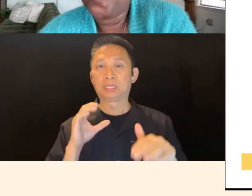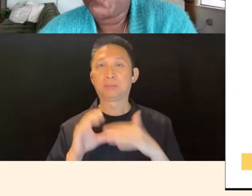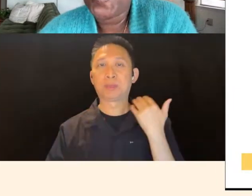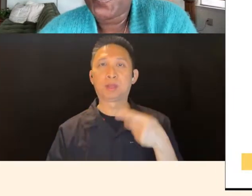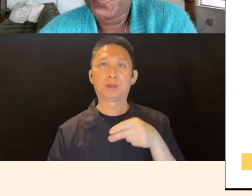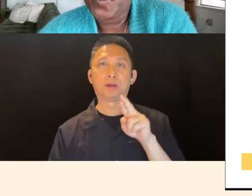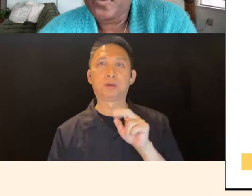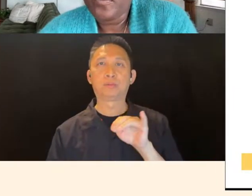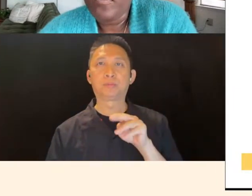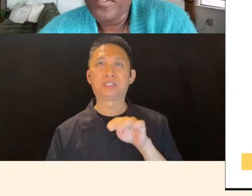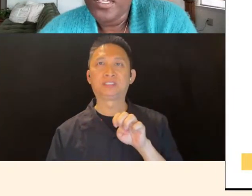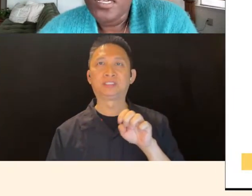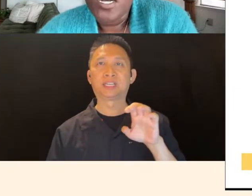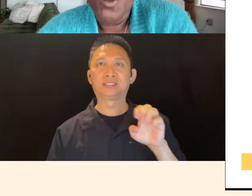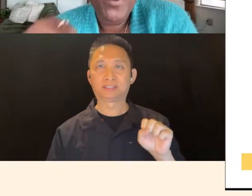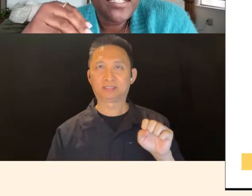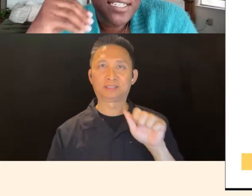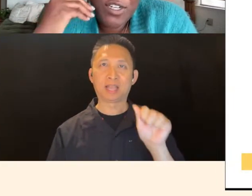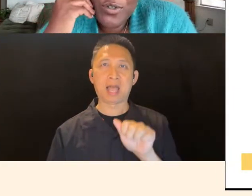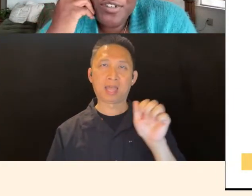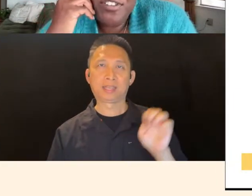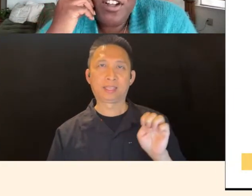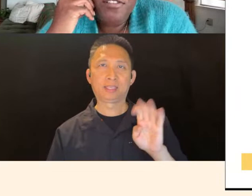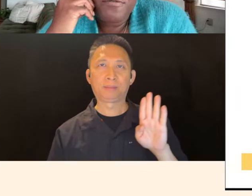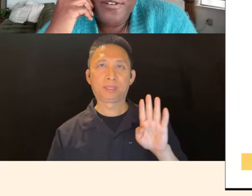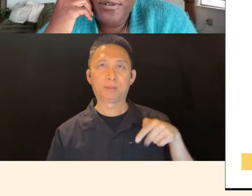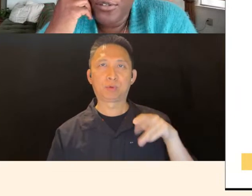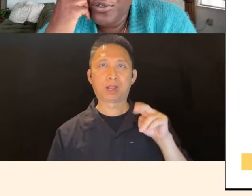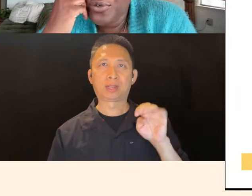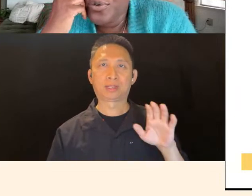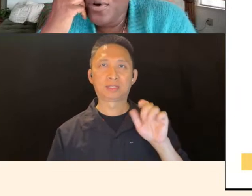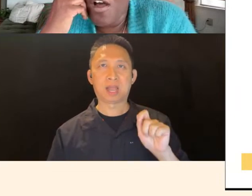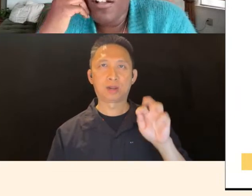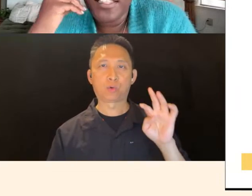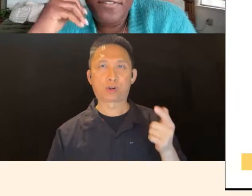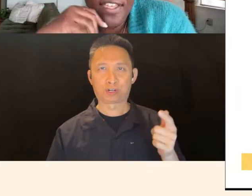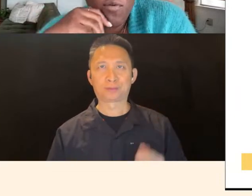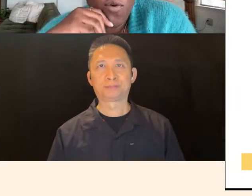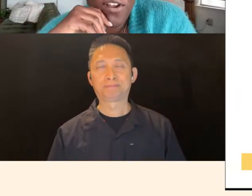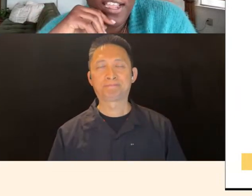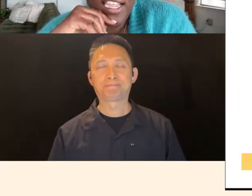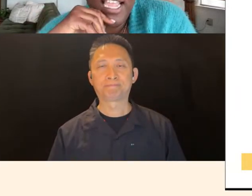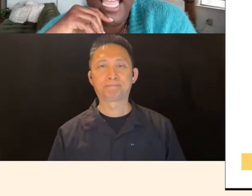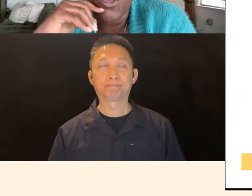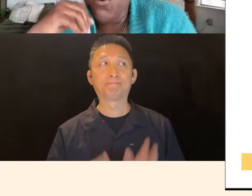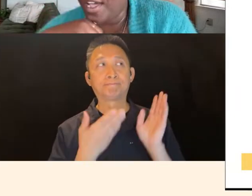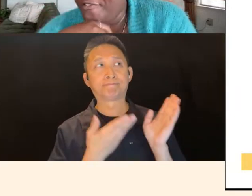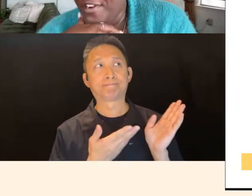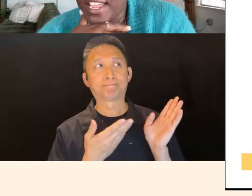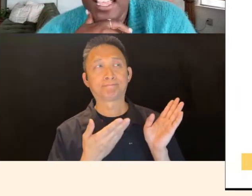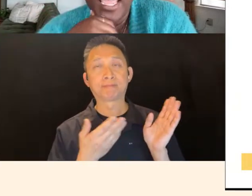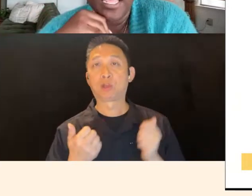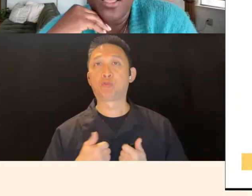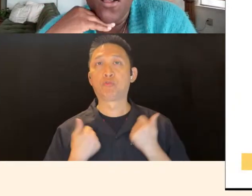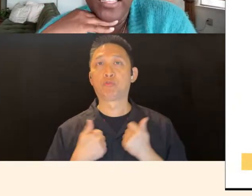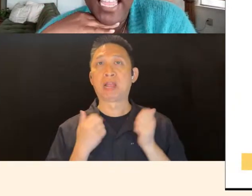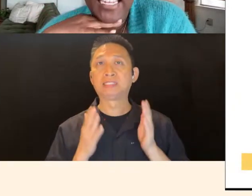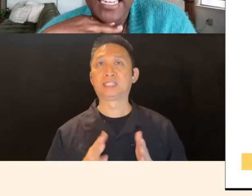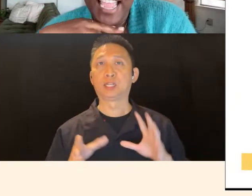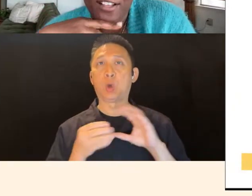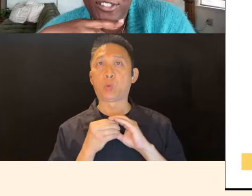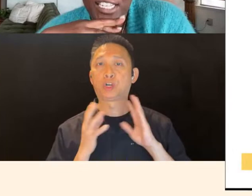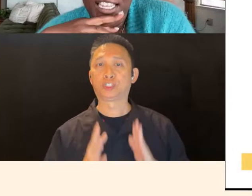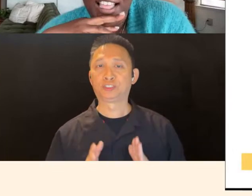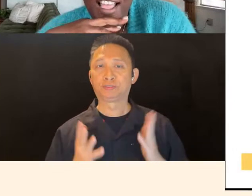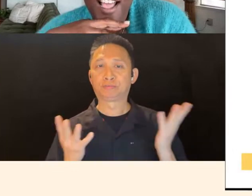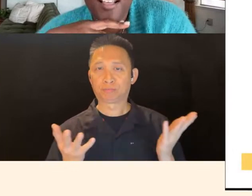princess@ebprec.org. Our resident owners are the folks who are living, working, and co-governing in our land